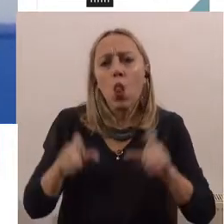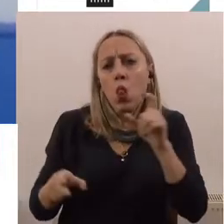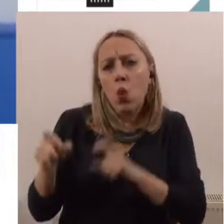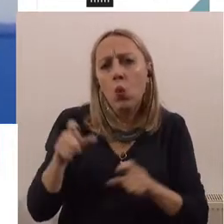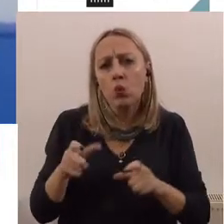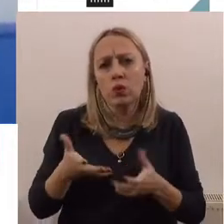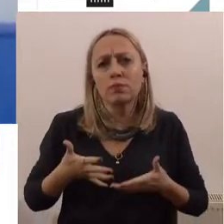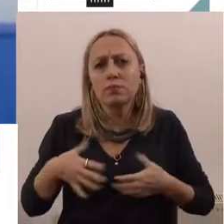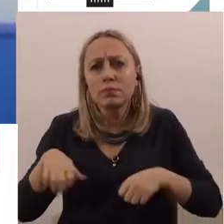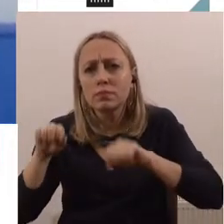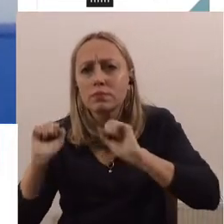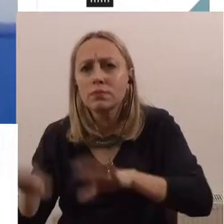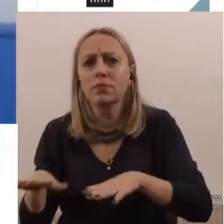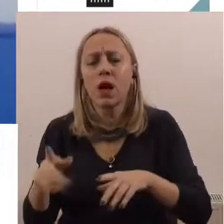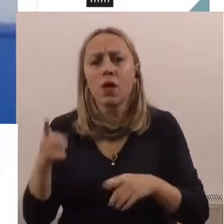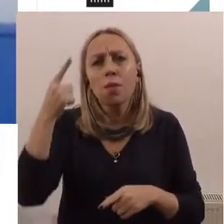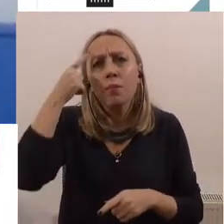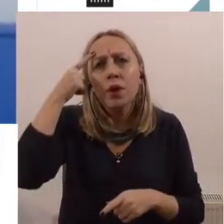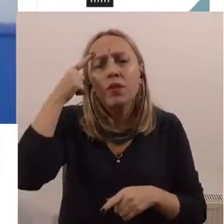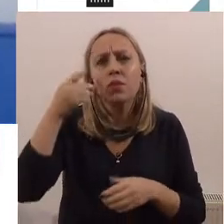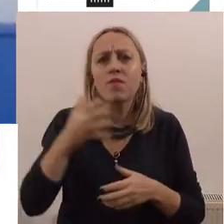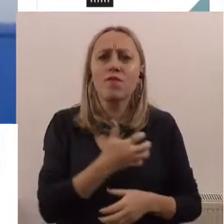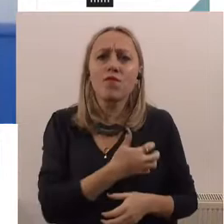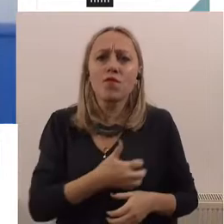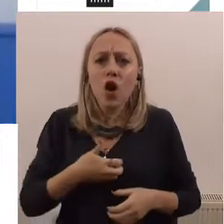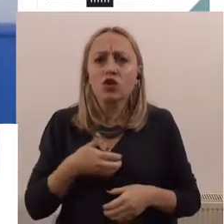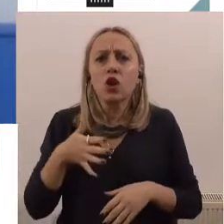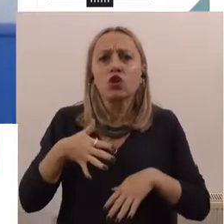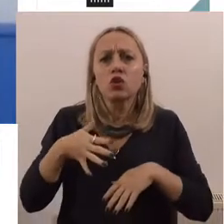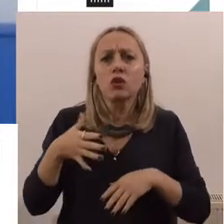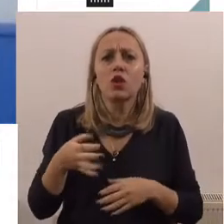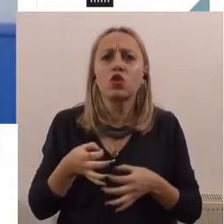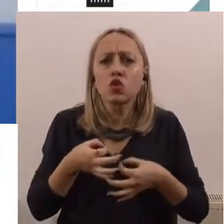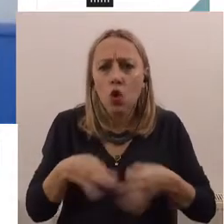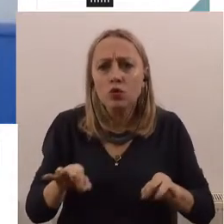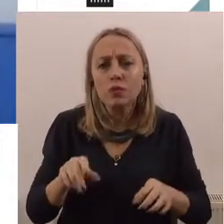people come with ideas themselves.